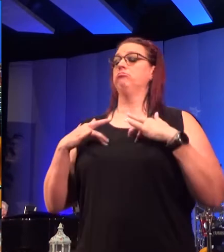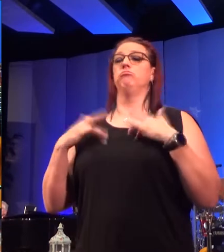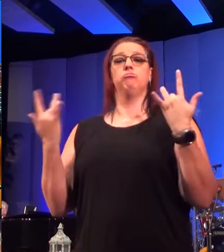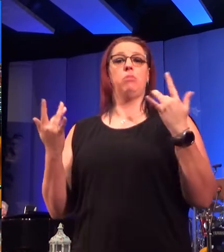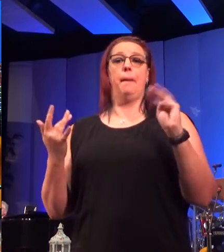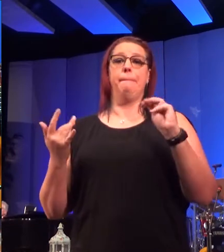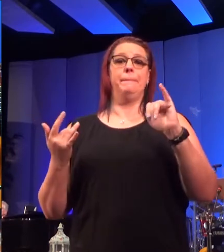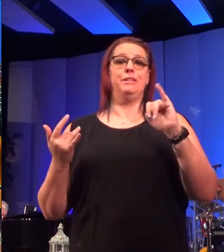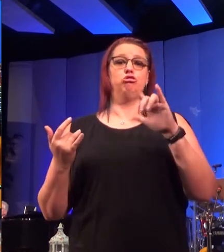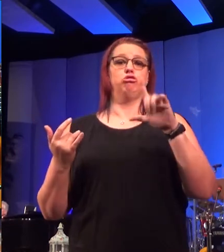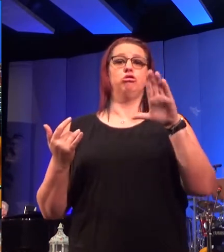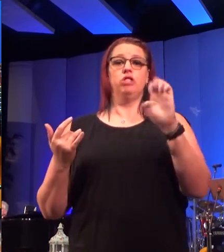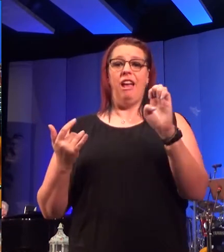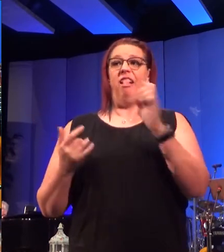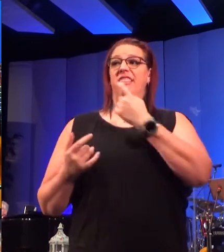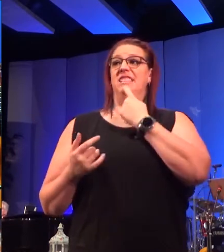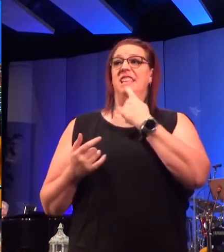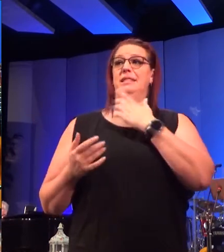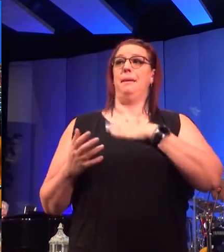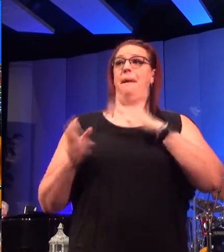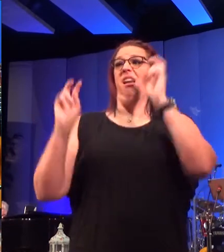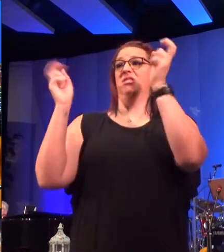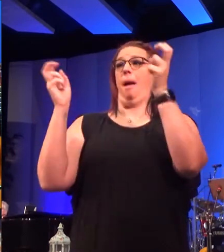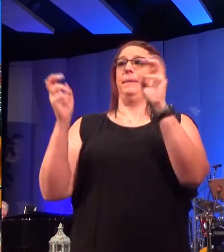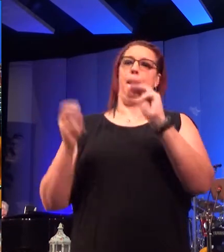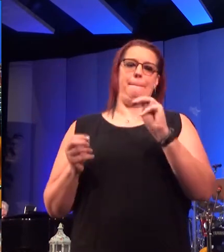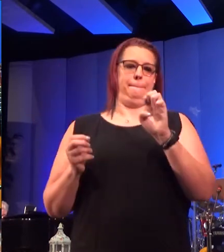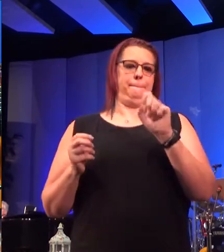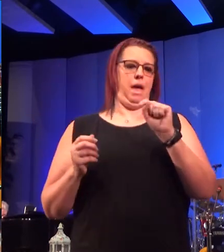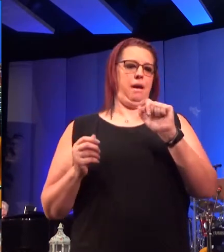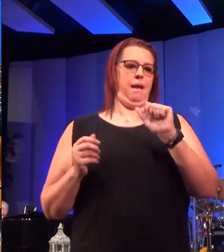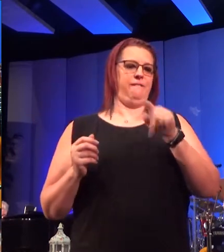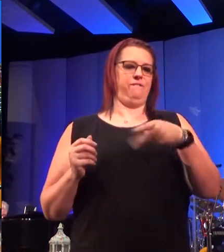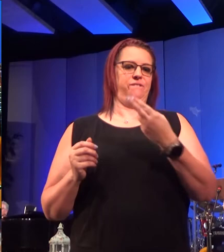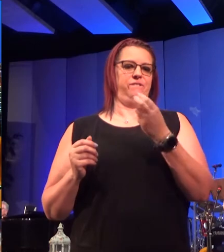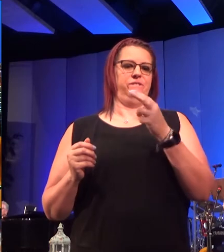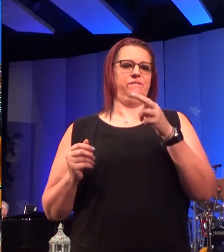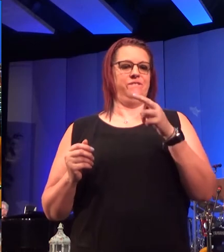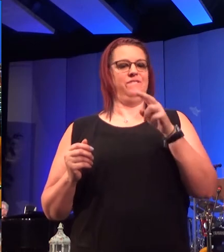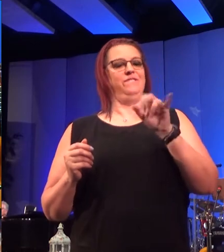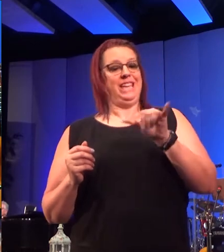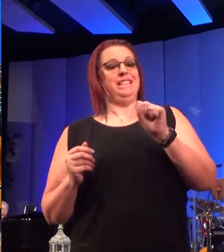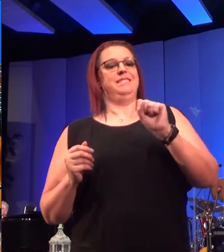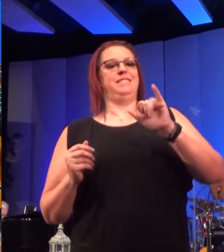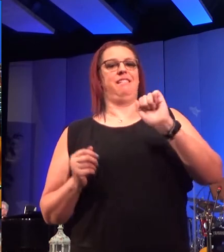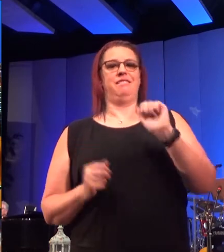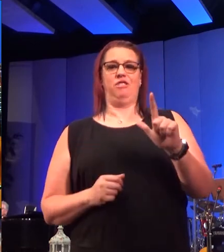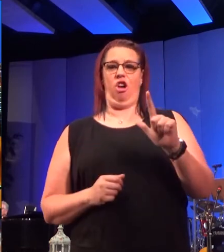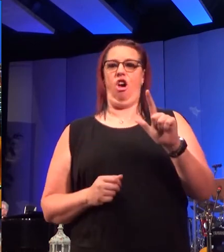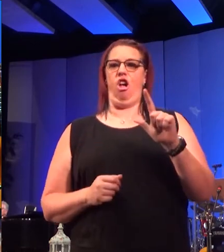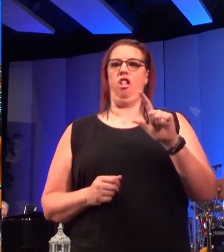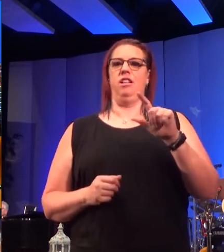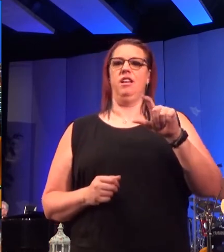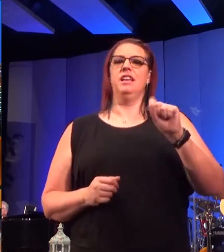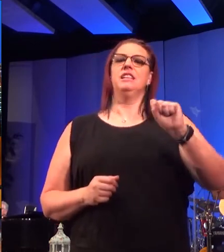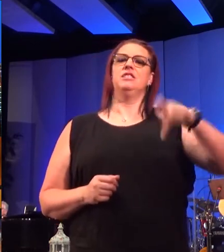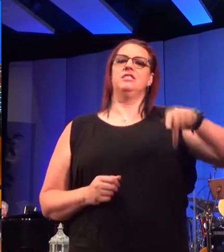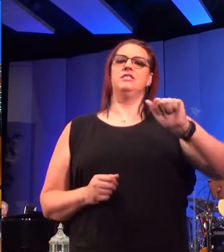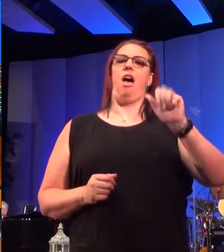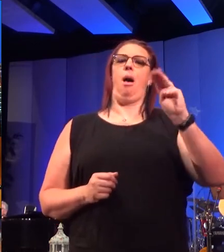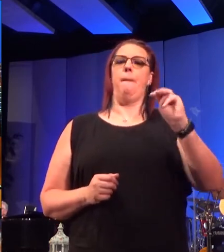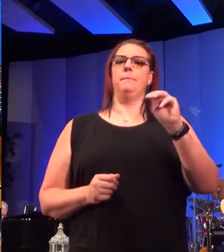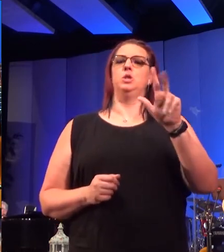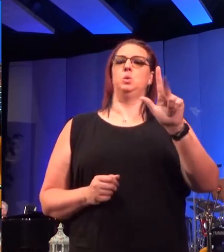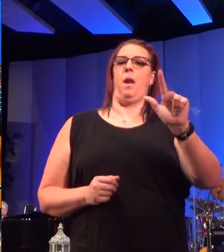Michelle said, my topic is Metaphysical 23rd Psalm, and I said, got that. I can do that. I can do that. And